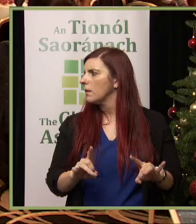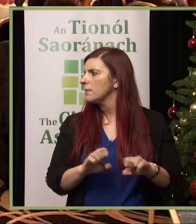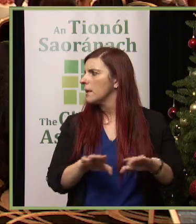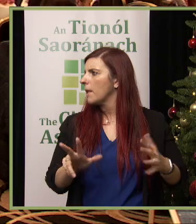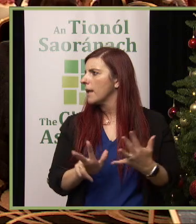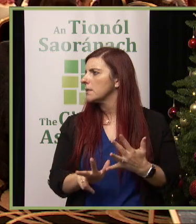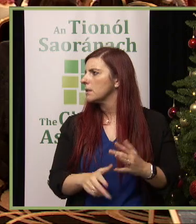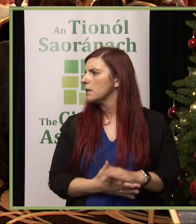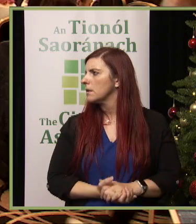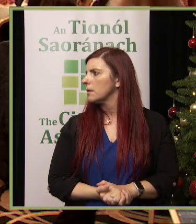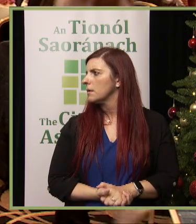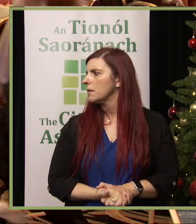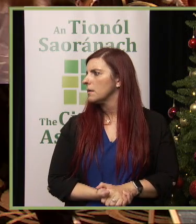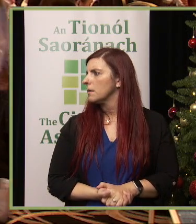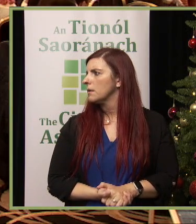8.